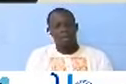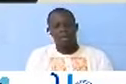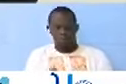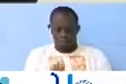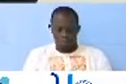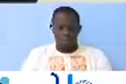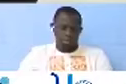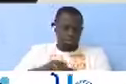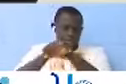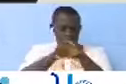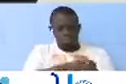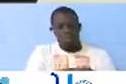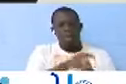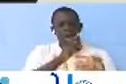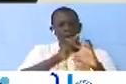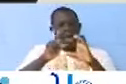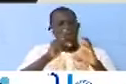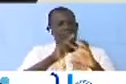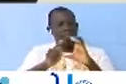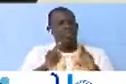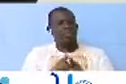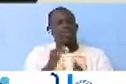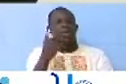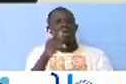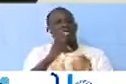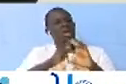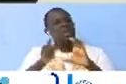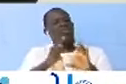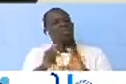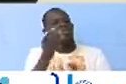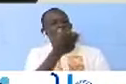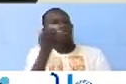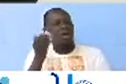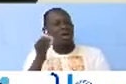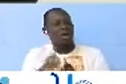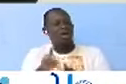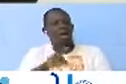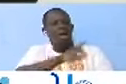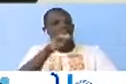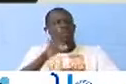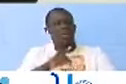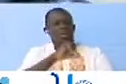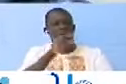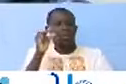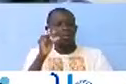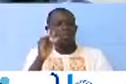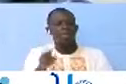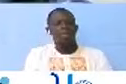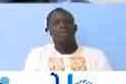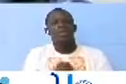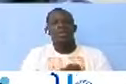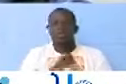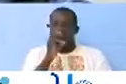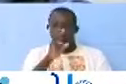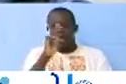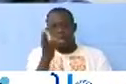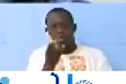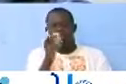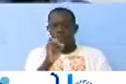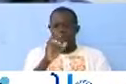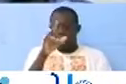They took me to Kanifing. And Kanifing where? What's the name of the place they took me? Holgams. At